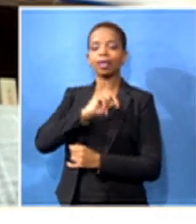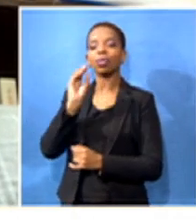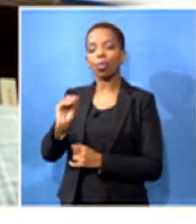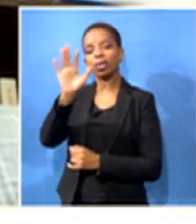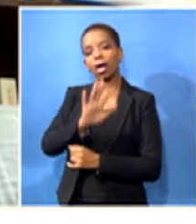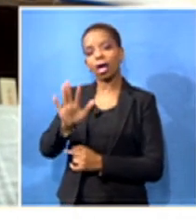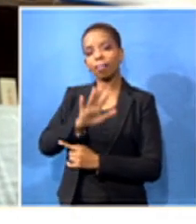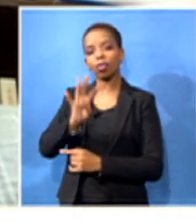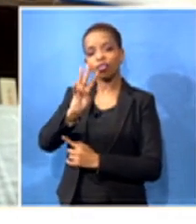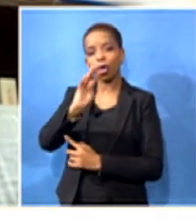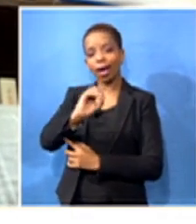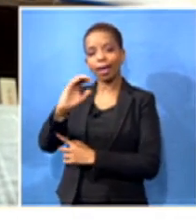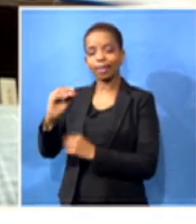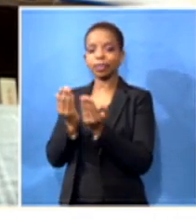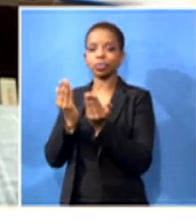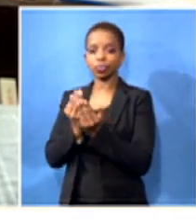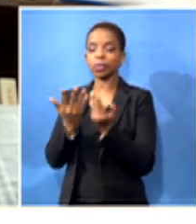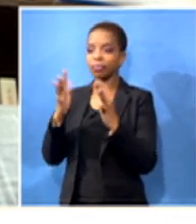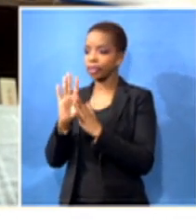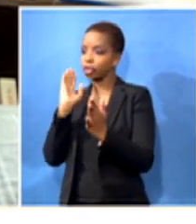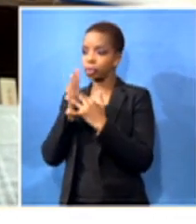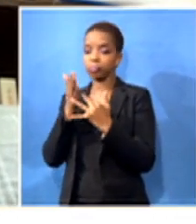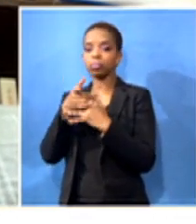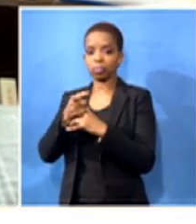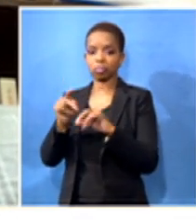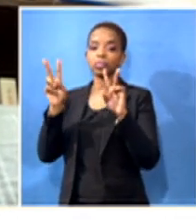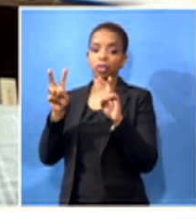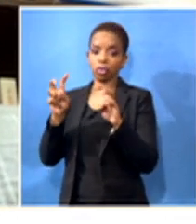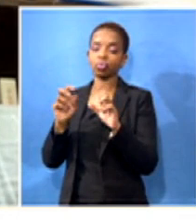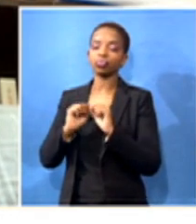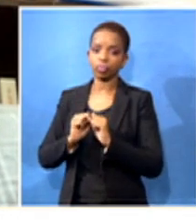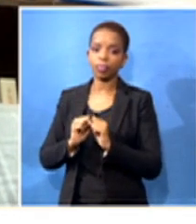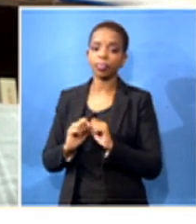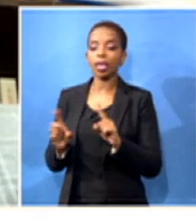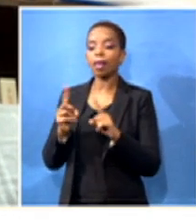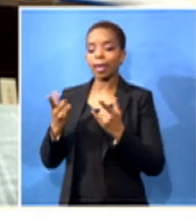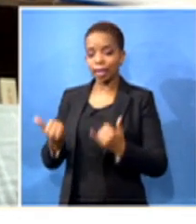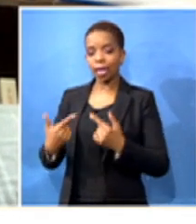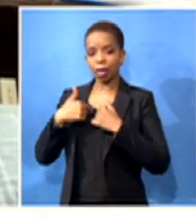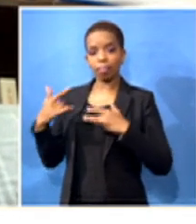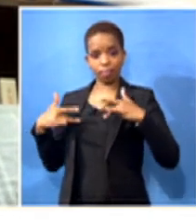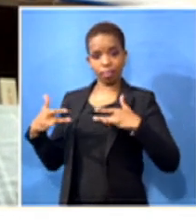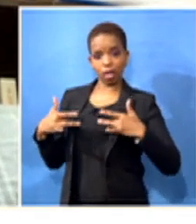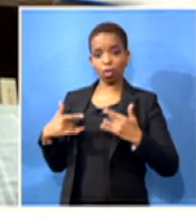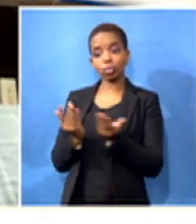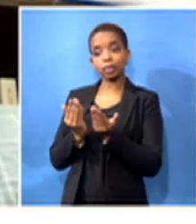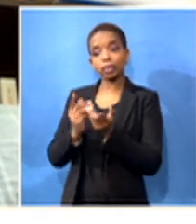were vandalized, and this is a big issue. My concern is about these schools that are not going to open. Are